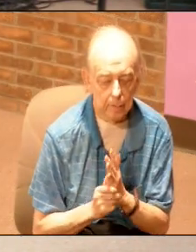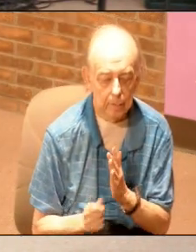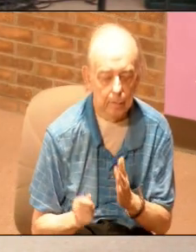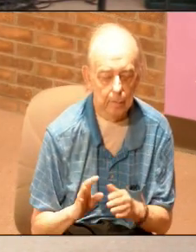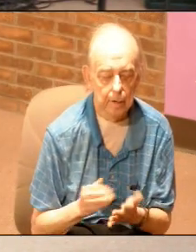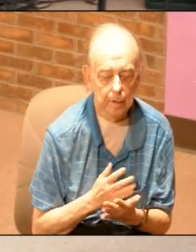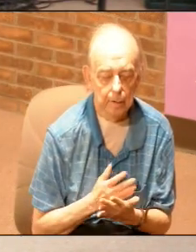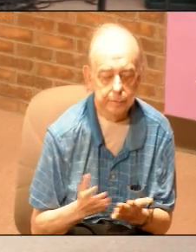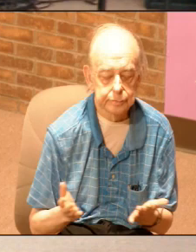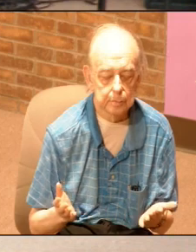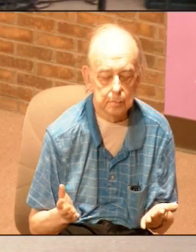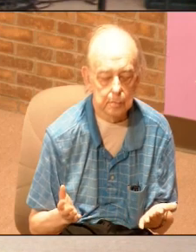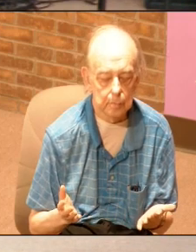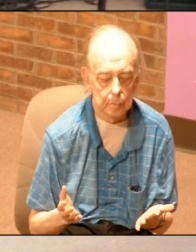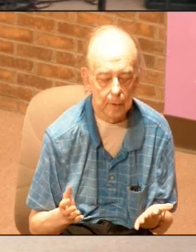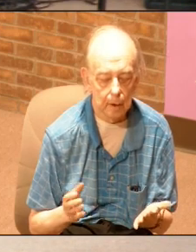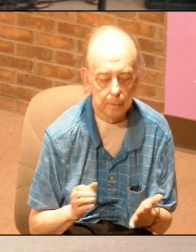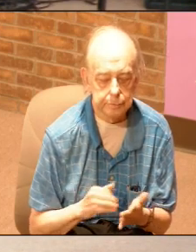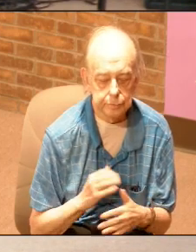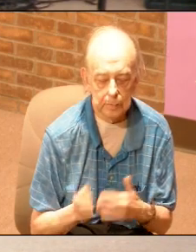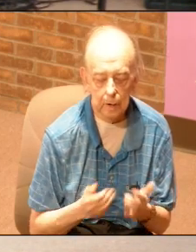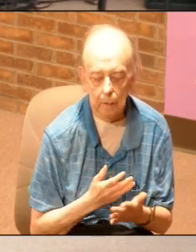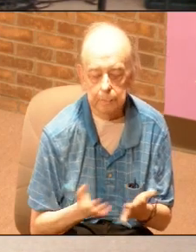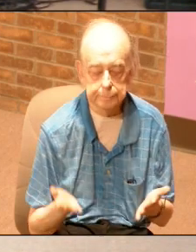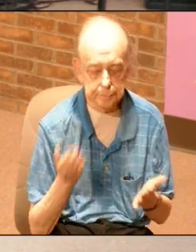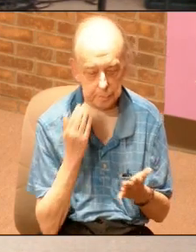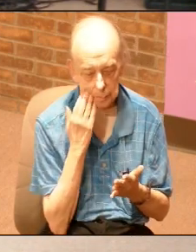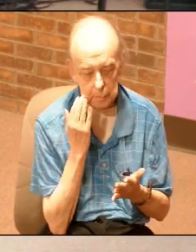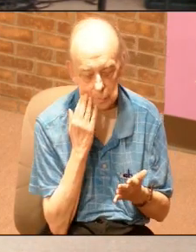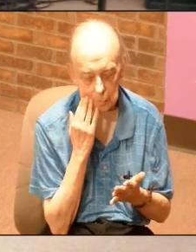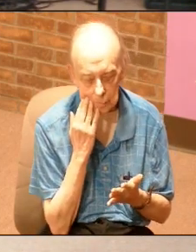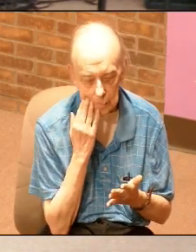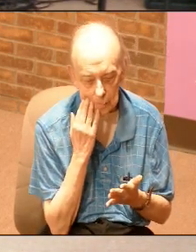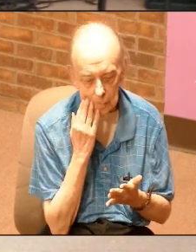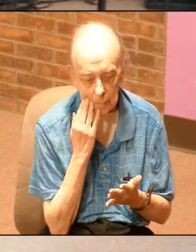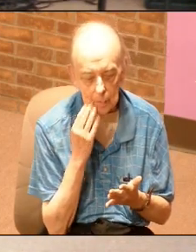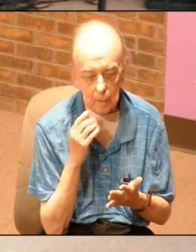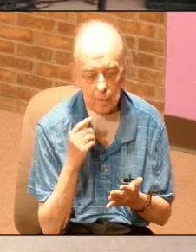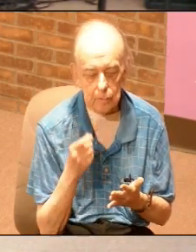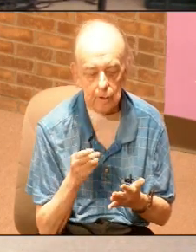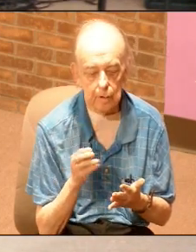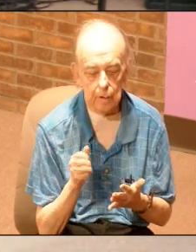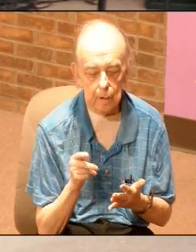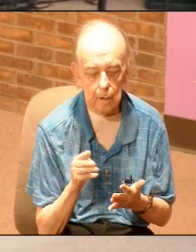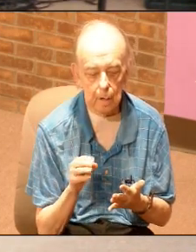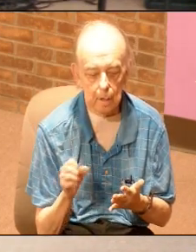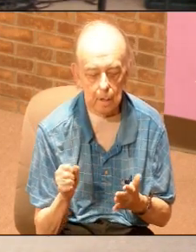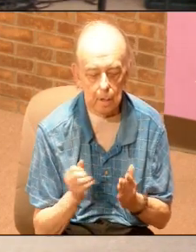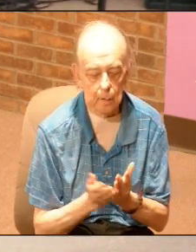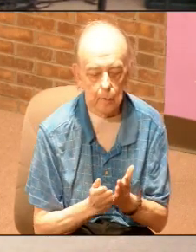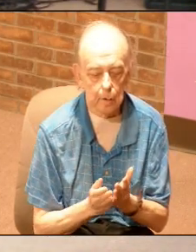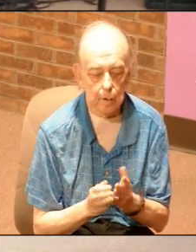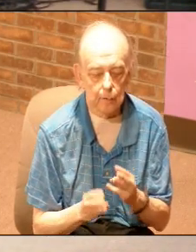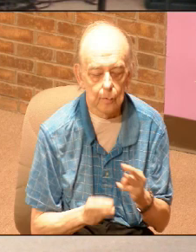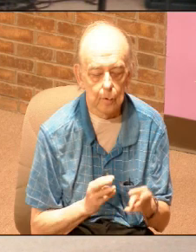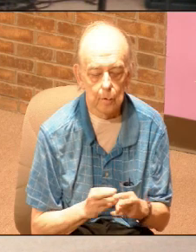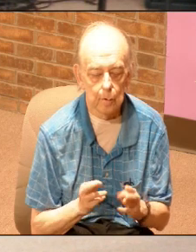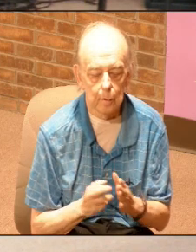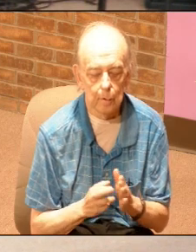some things and everything. And so the next thing you know, the Guinness Book of World Records created